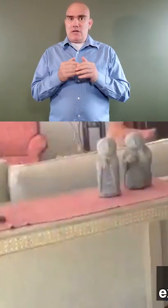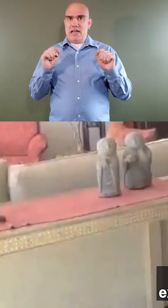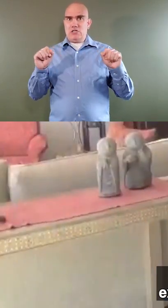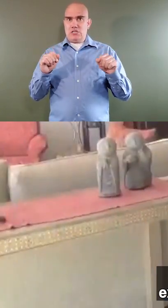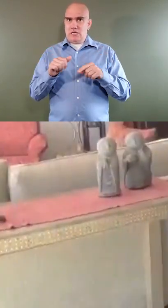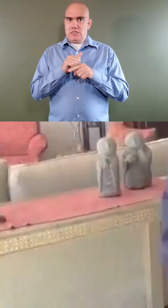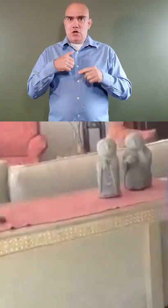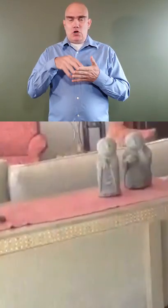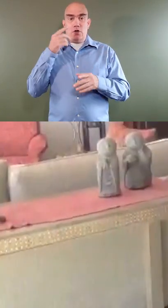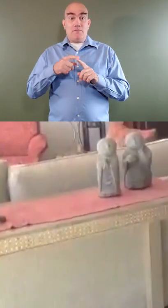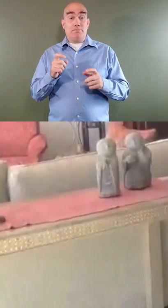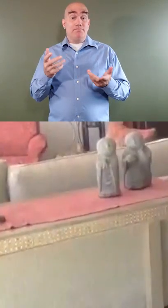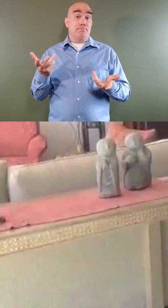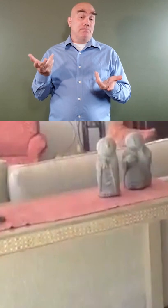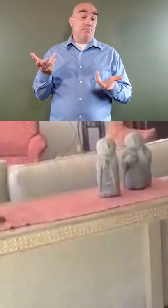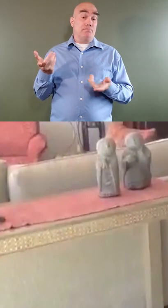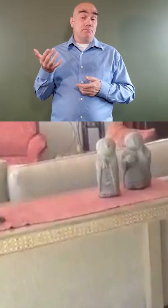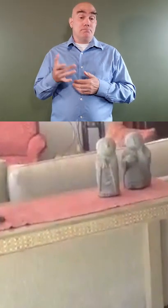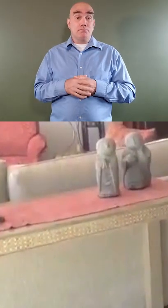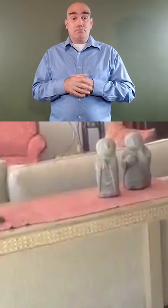from a